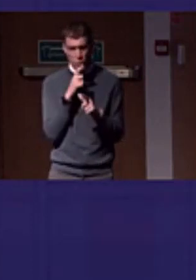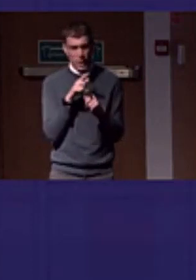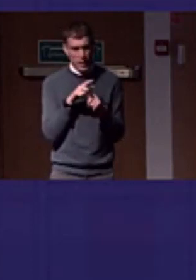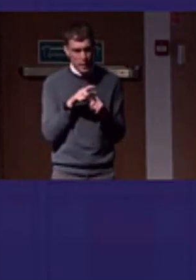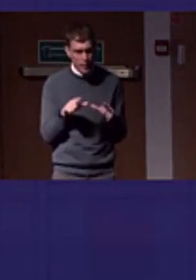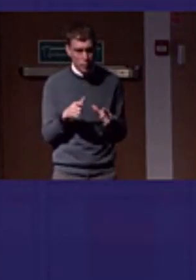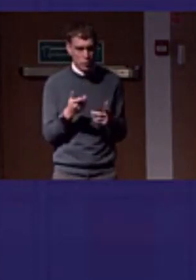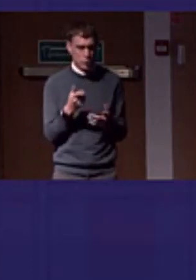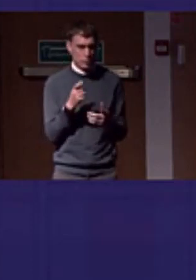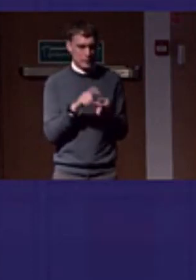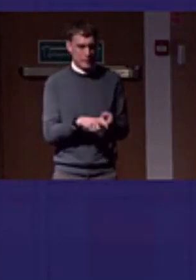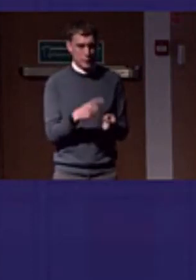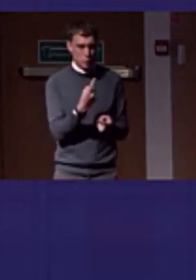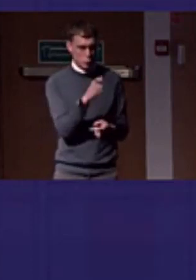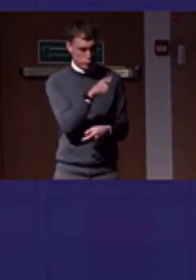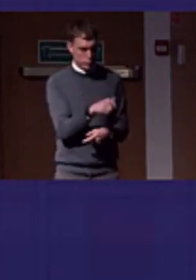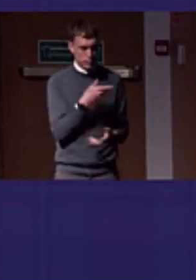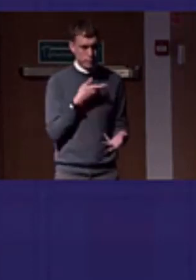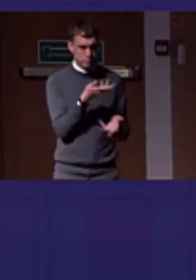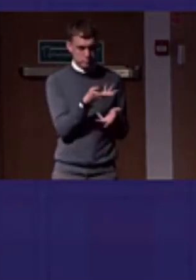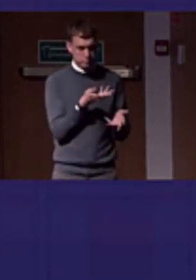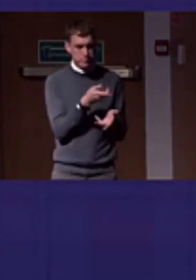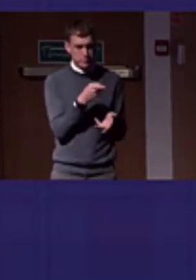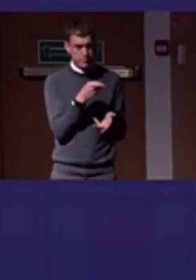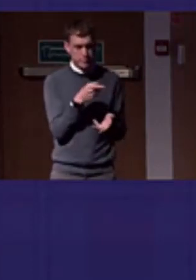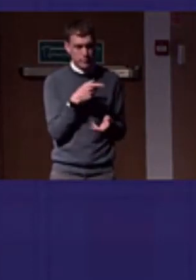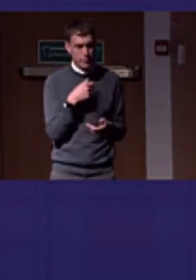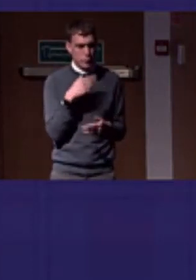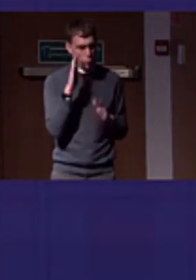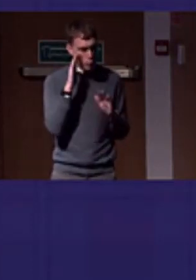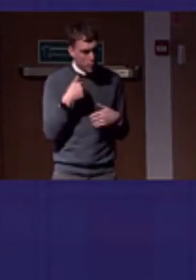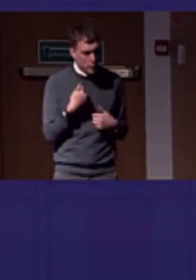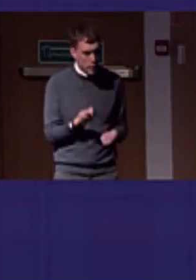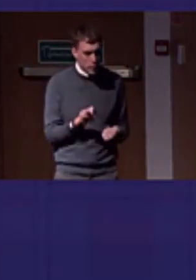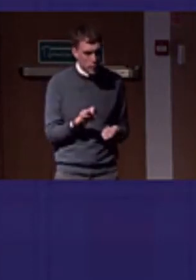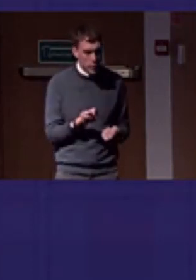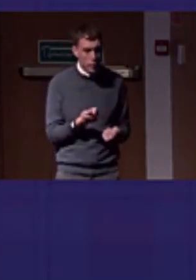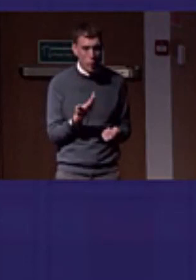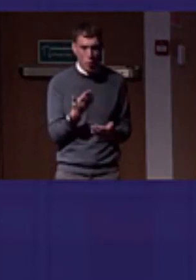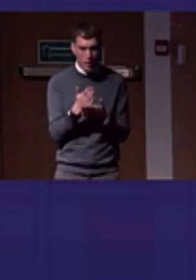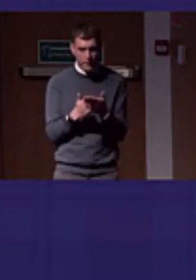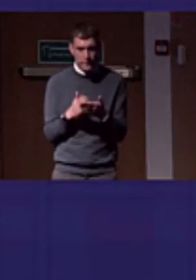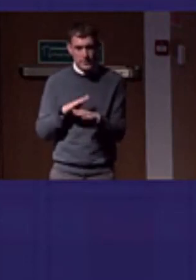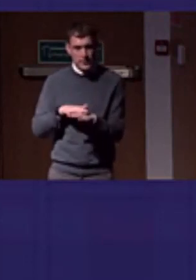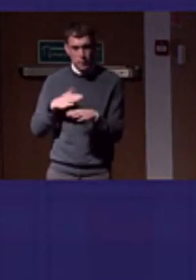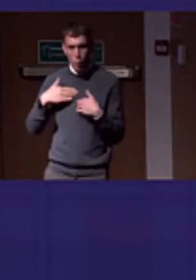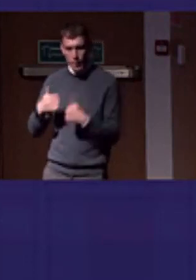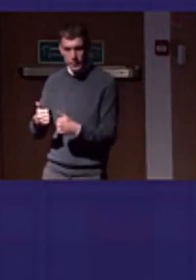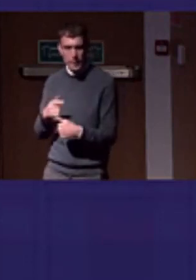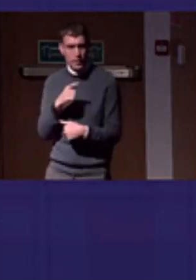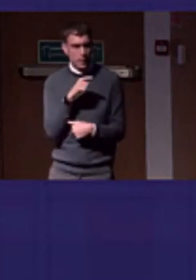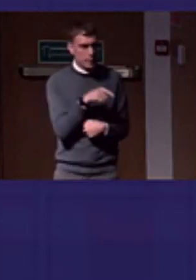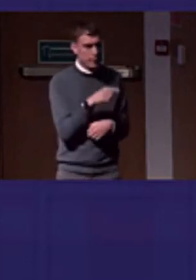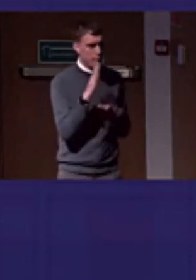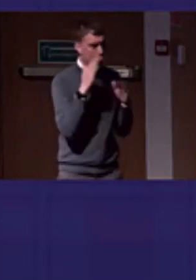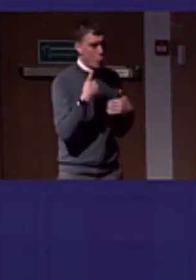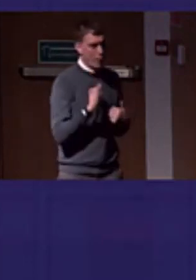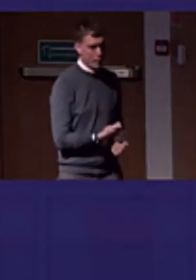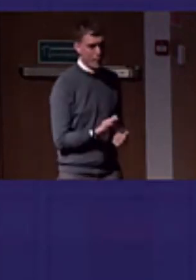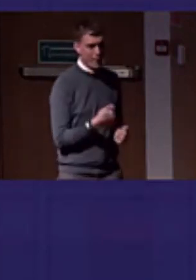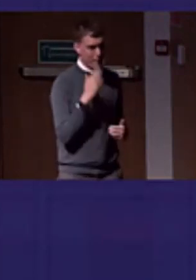on who I'm talking to, I'll say either well-being or mental health. Half my team, well-being. Other half, mental health.